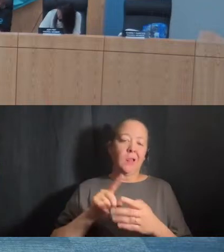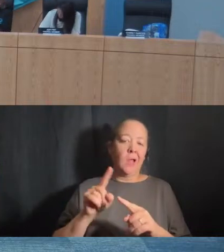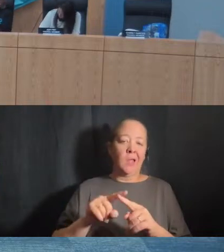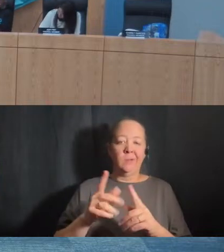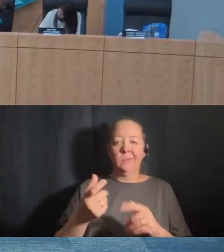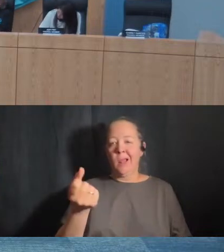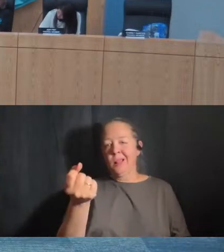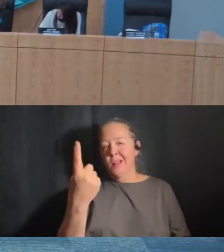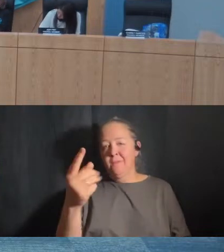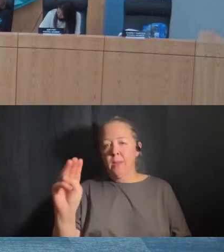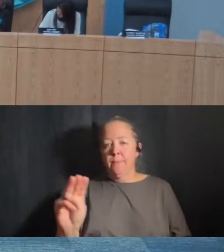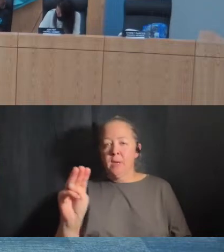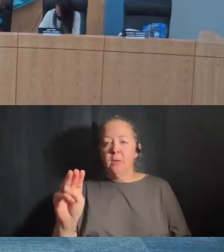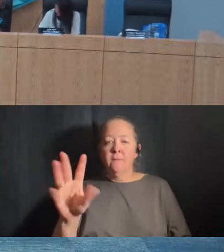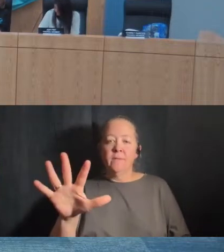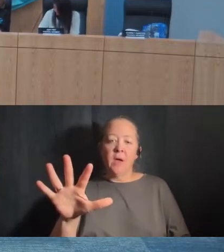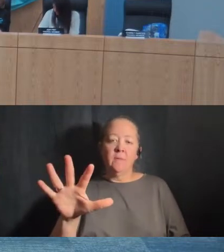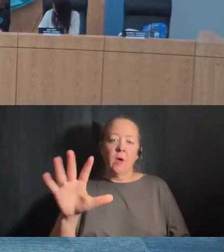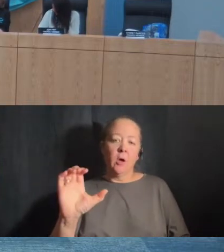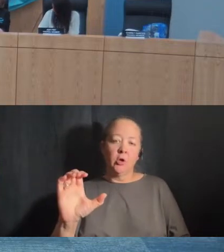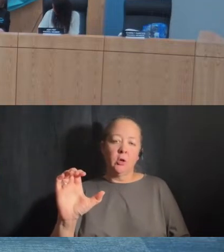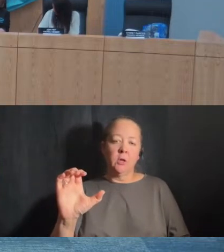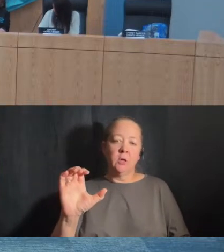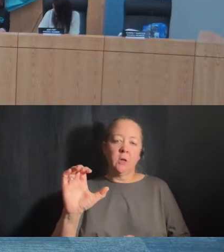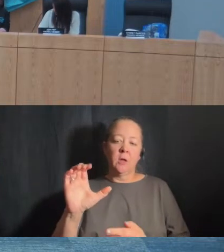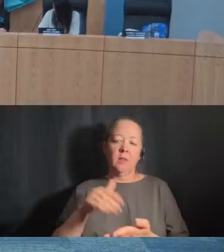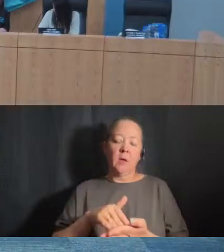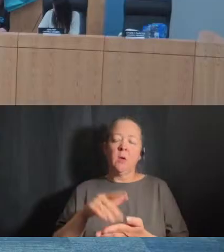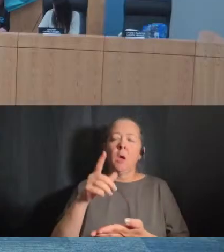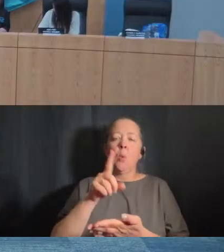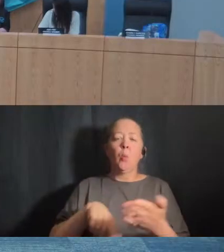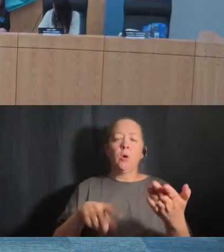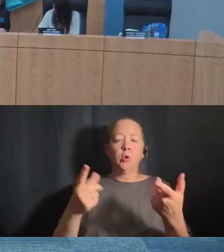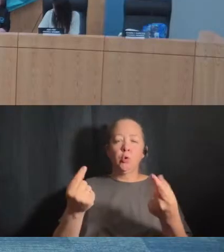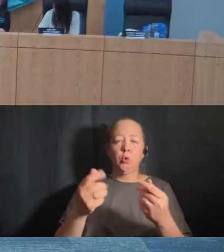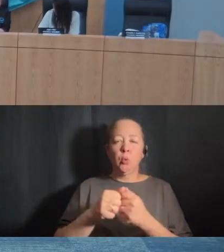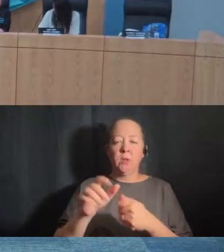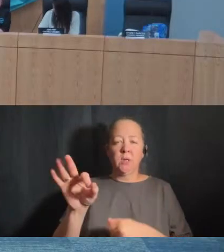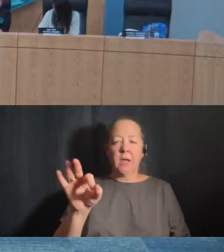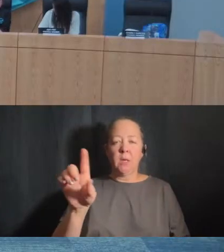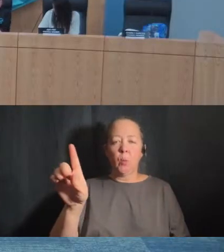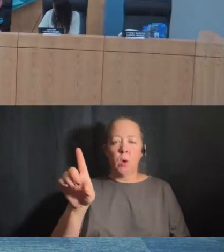11,500,000, what would you do with the 91,000 you just saved? Would you